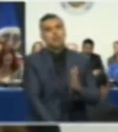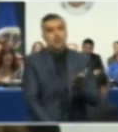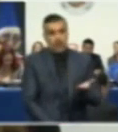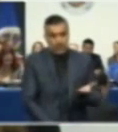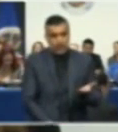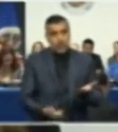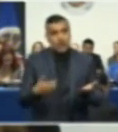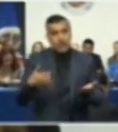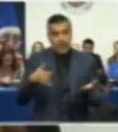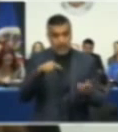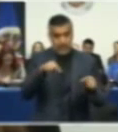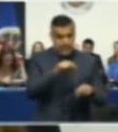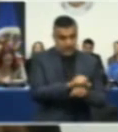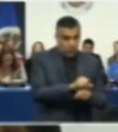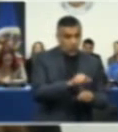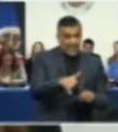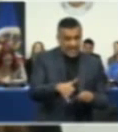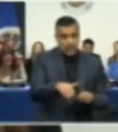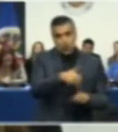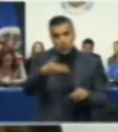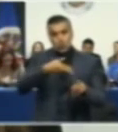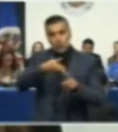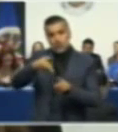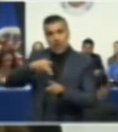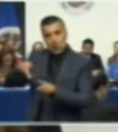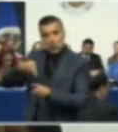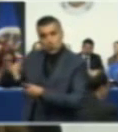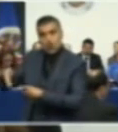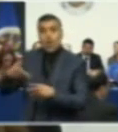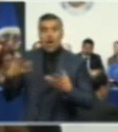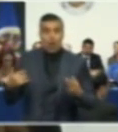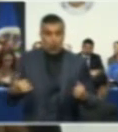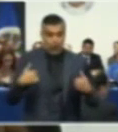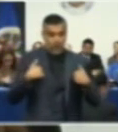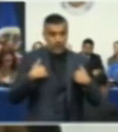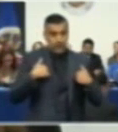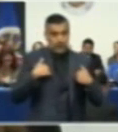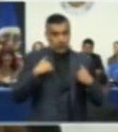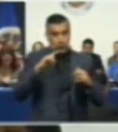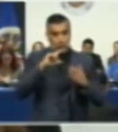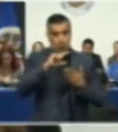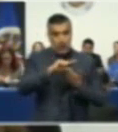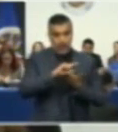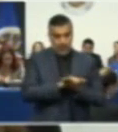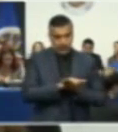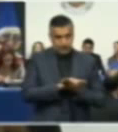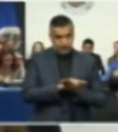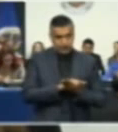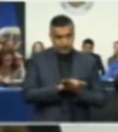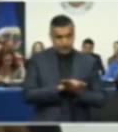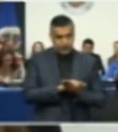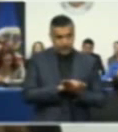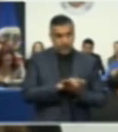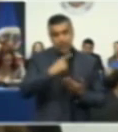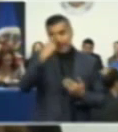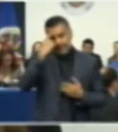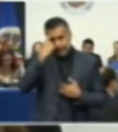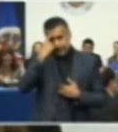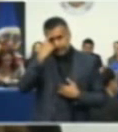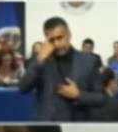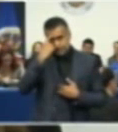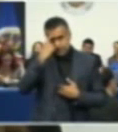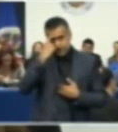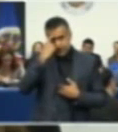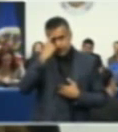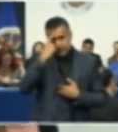workplace and elsewhere. So the question of legal capacity, I think, and